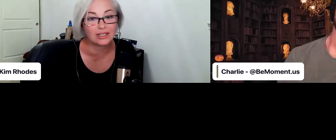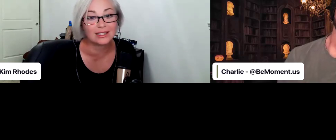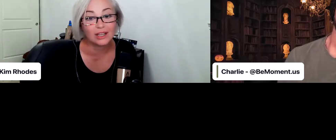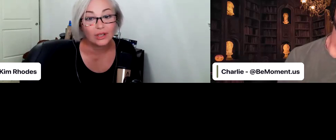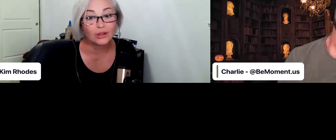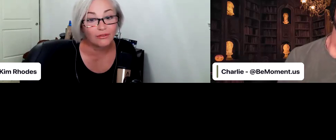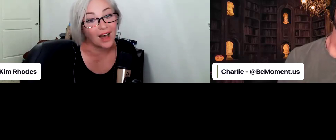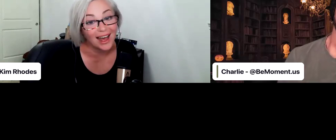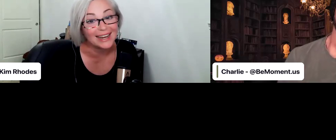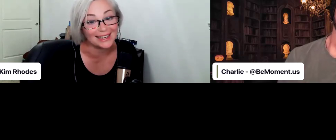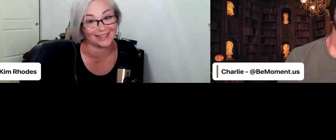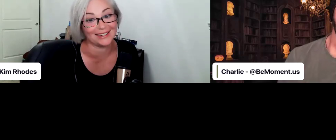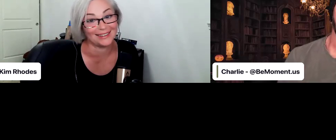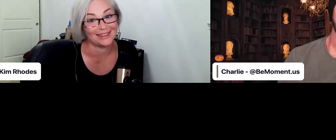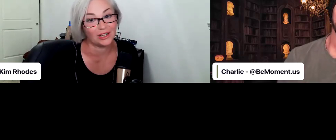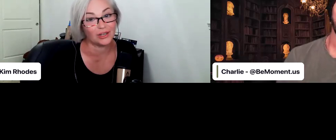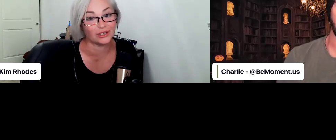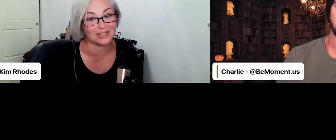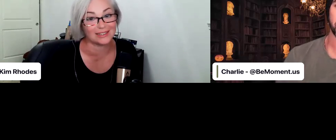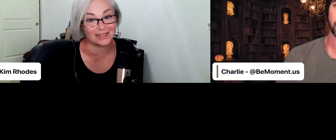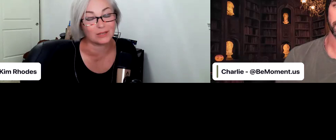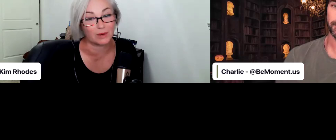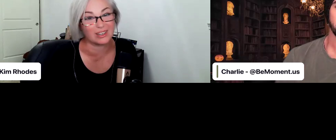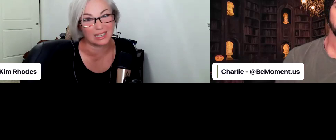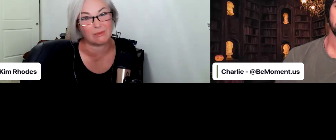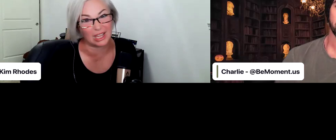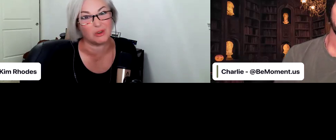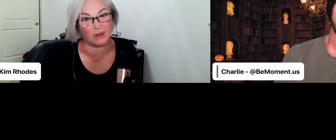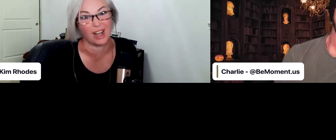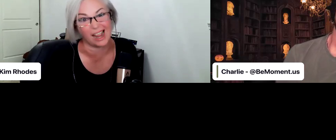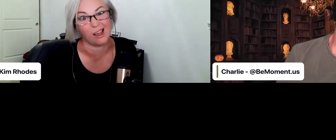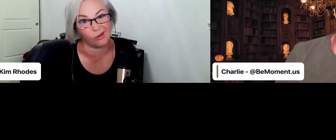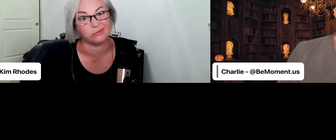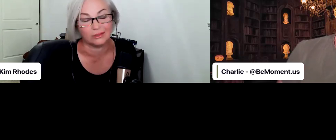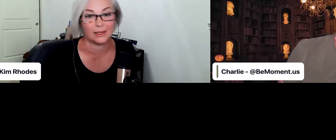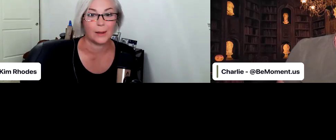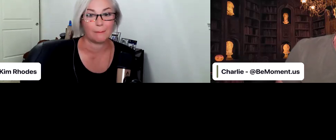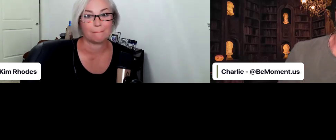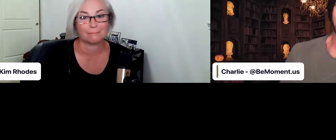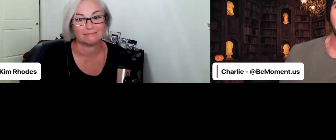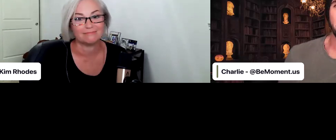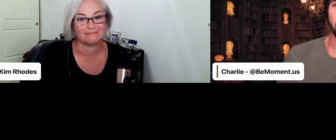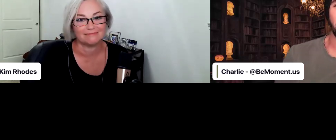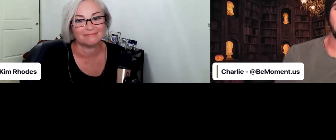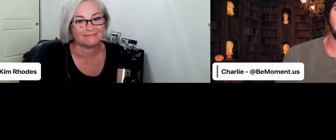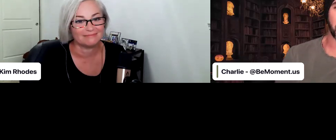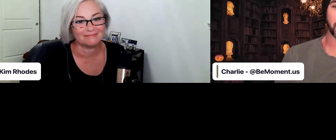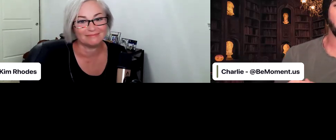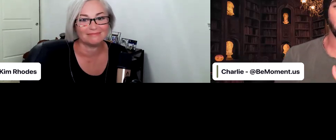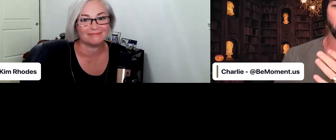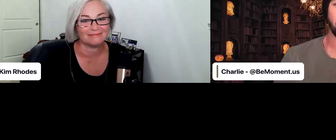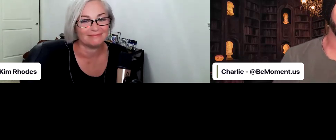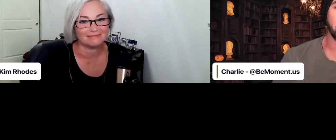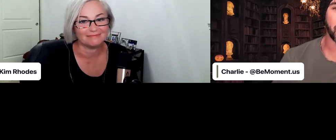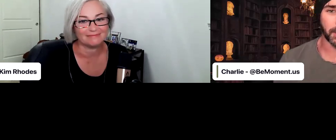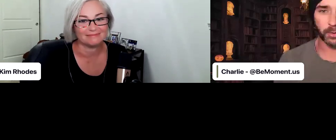It's just that you're fine. Yeah. You're just experiencing being human right now. And also, like, if we think about it, because I